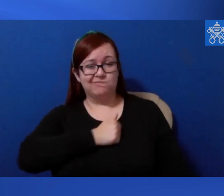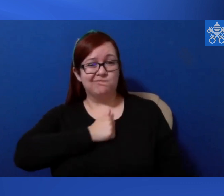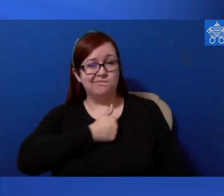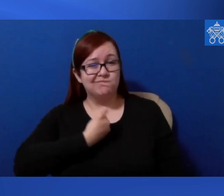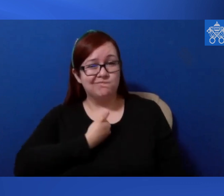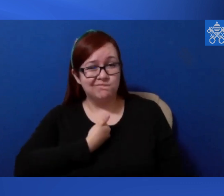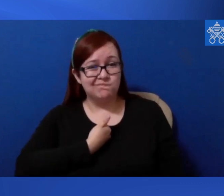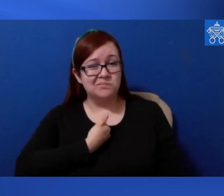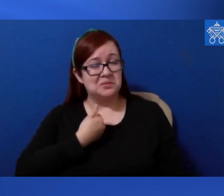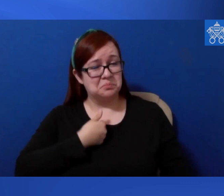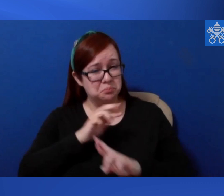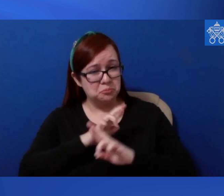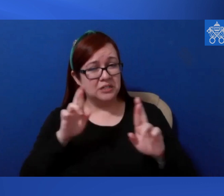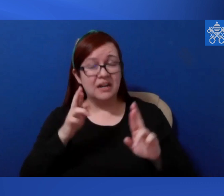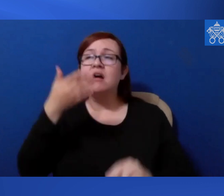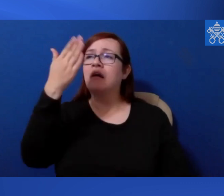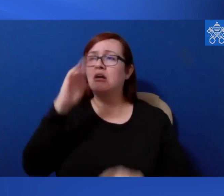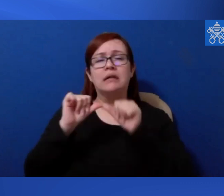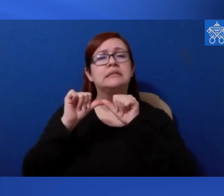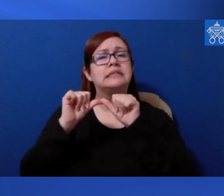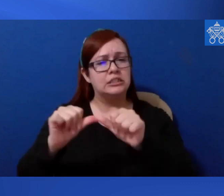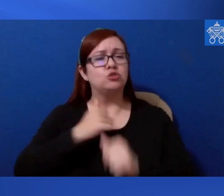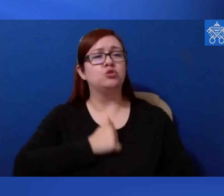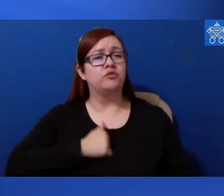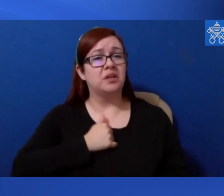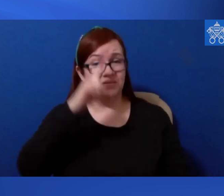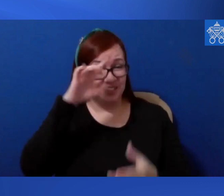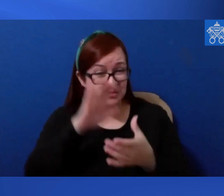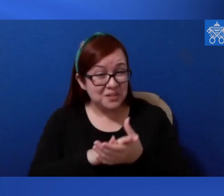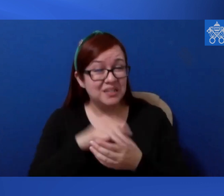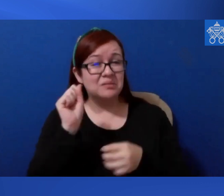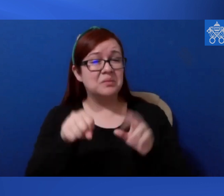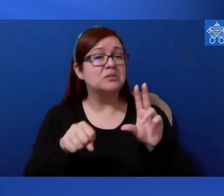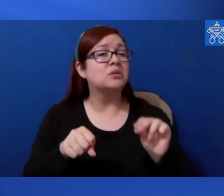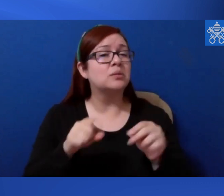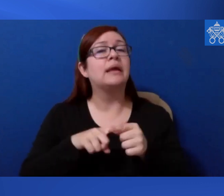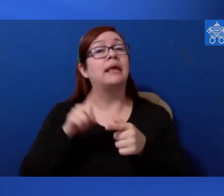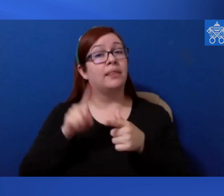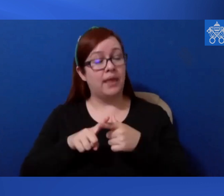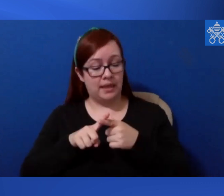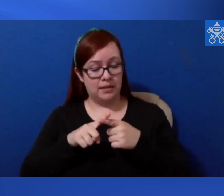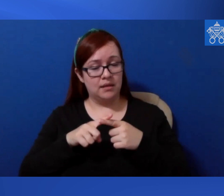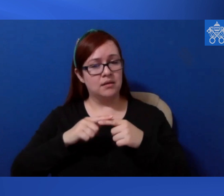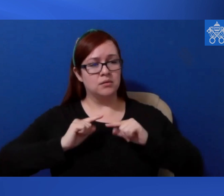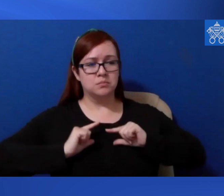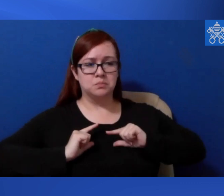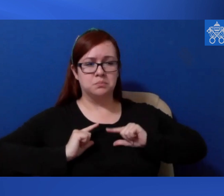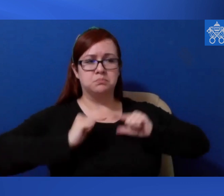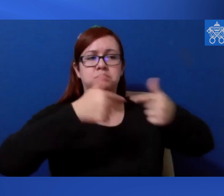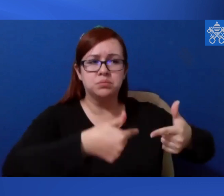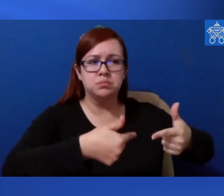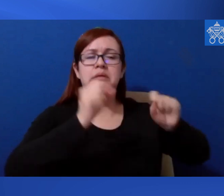God continues to forgive. Do I believe this? And then, can I in turn forgive those who wrong